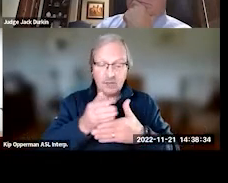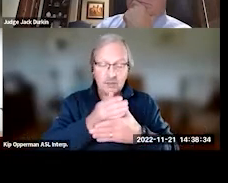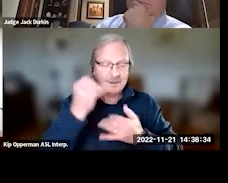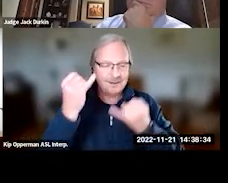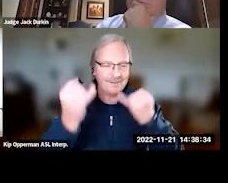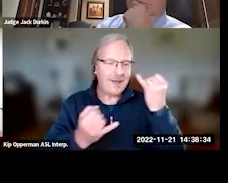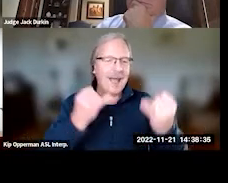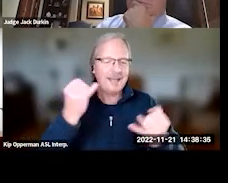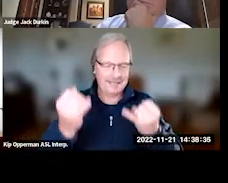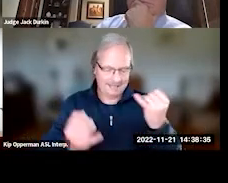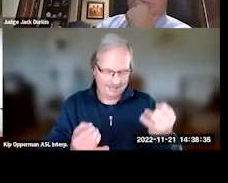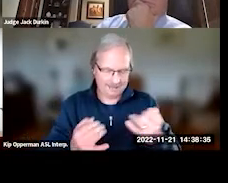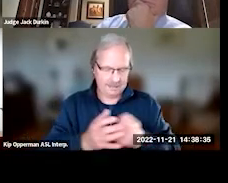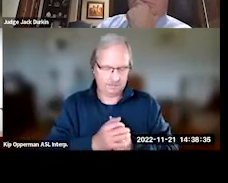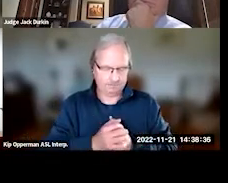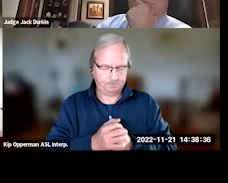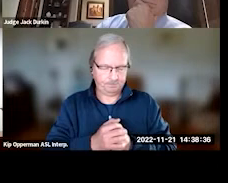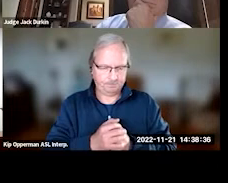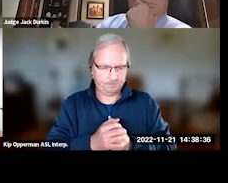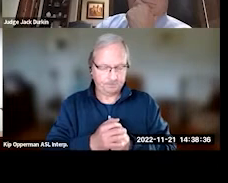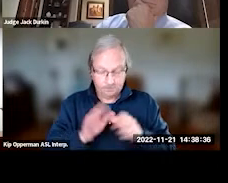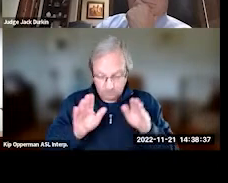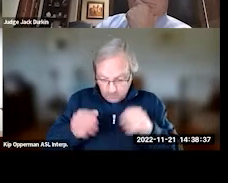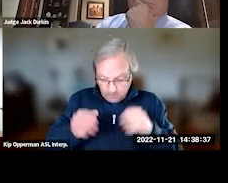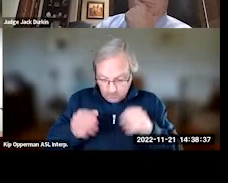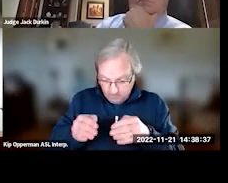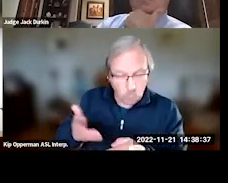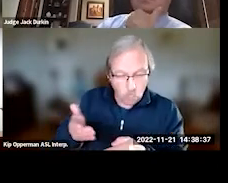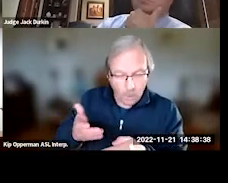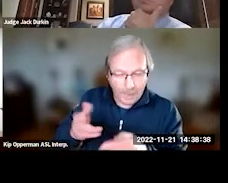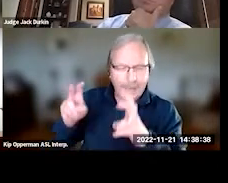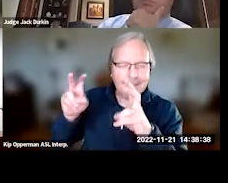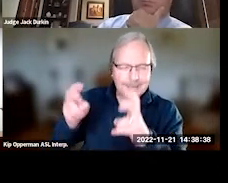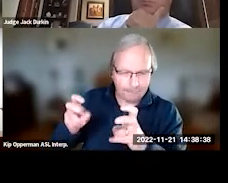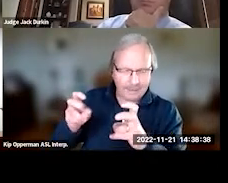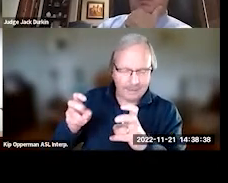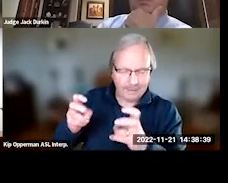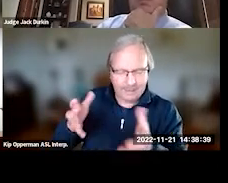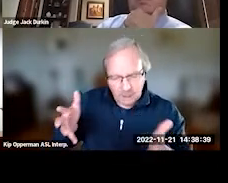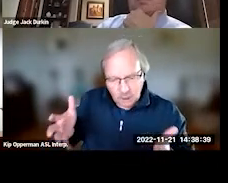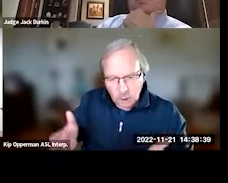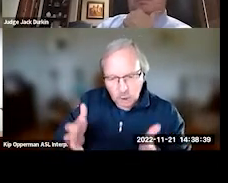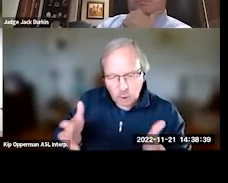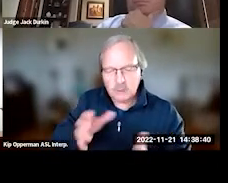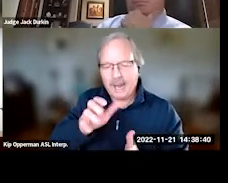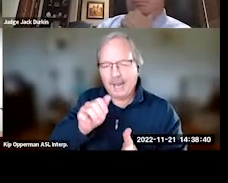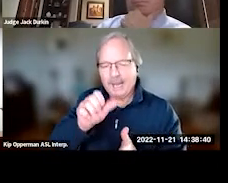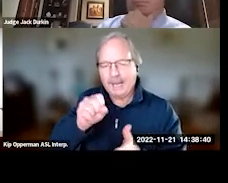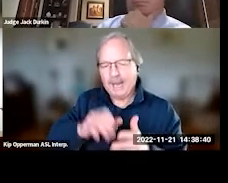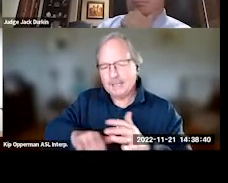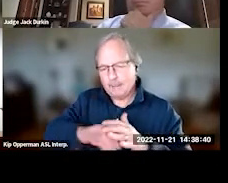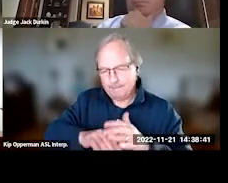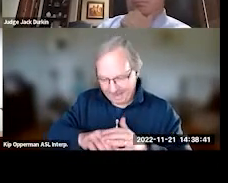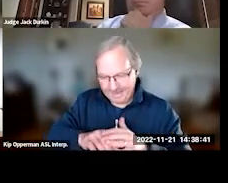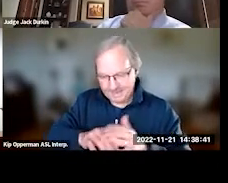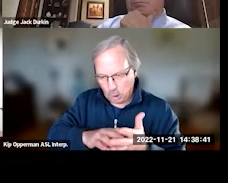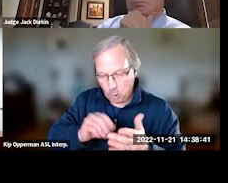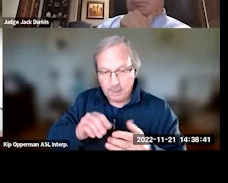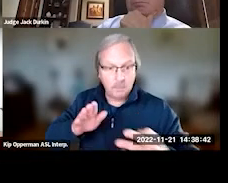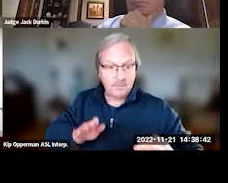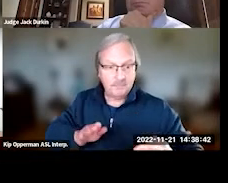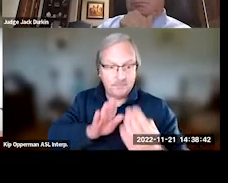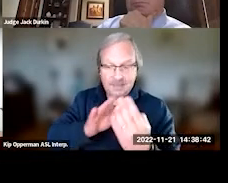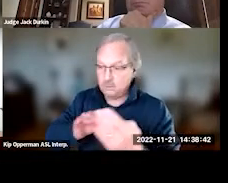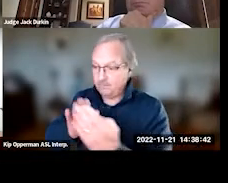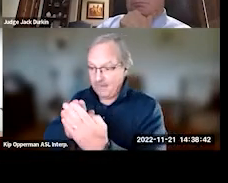ideas. It was focused on a topic and encouraged case-based learning. So it was face-to-face, and when developed prior to